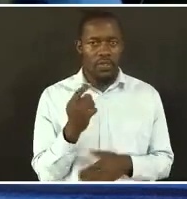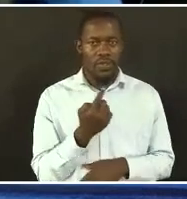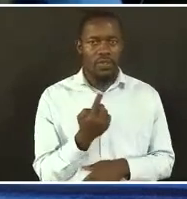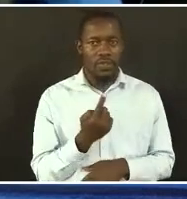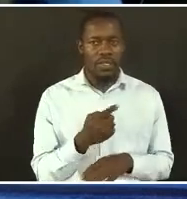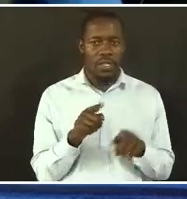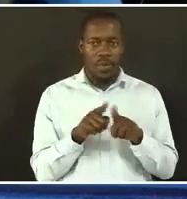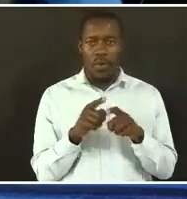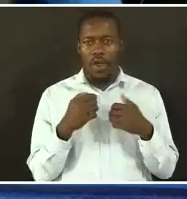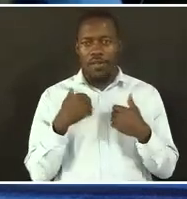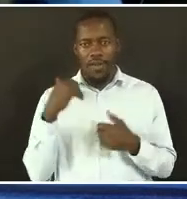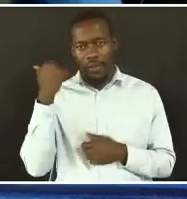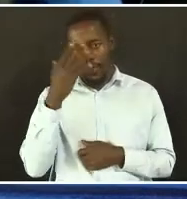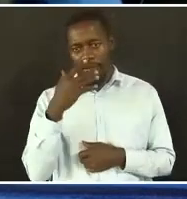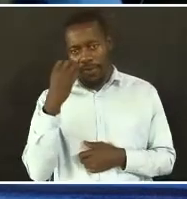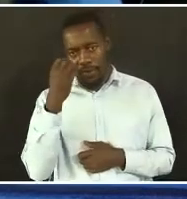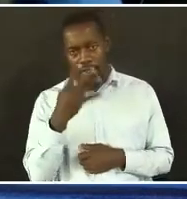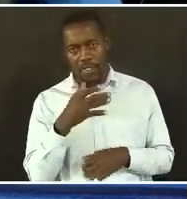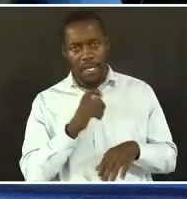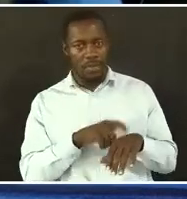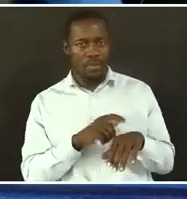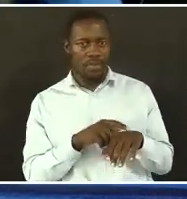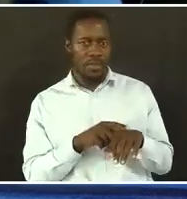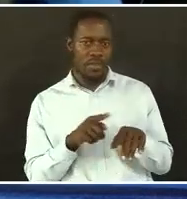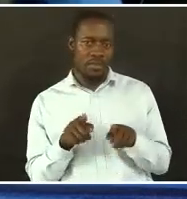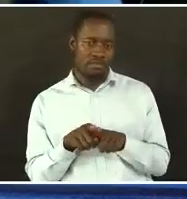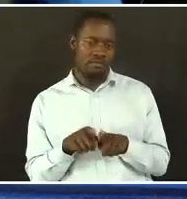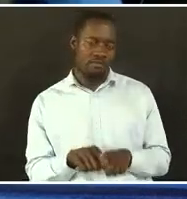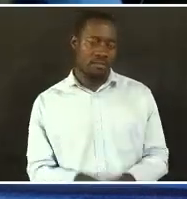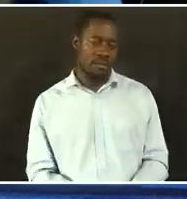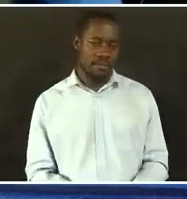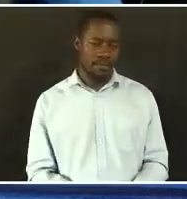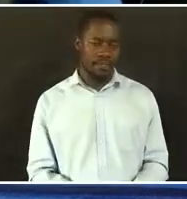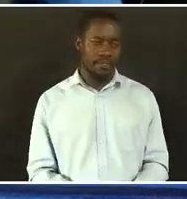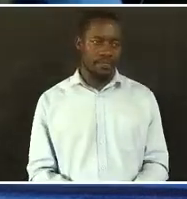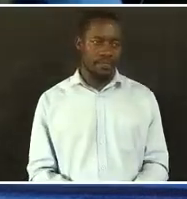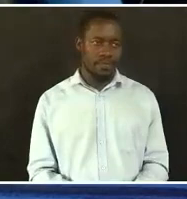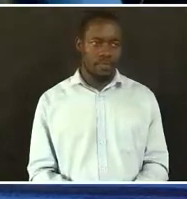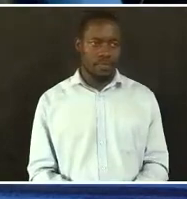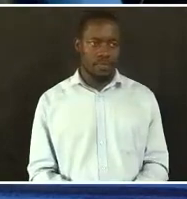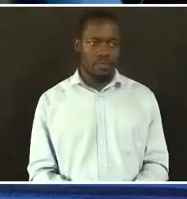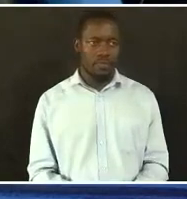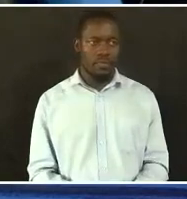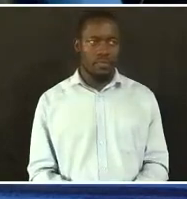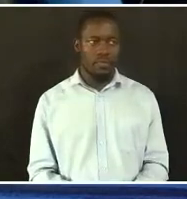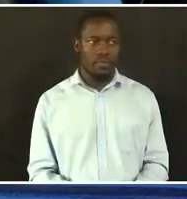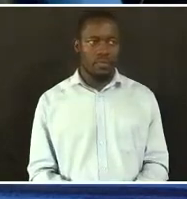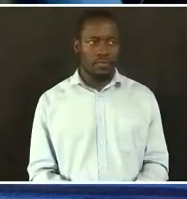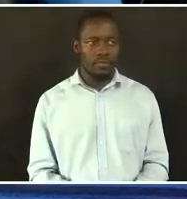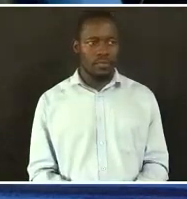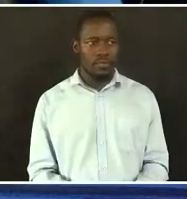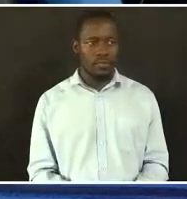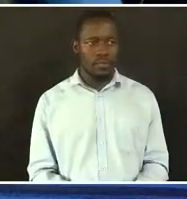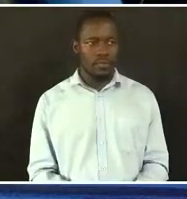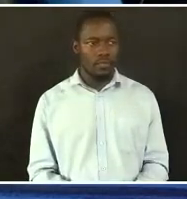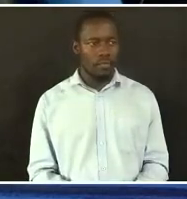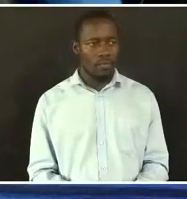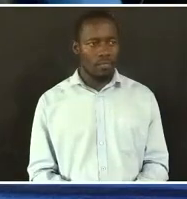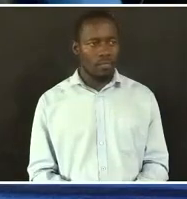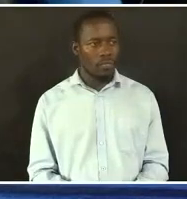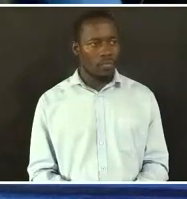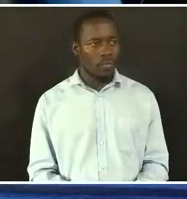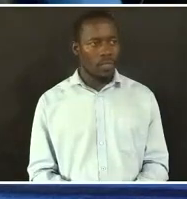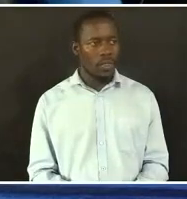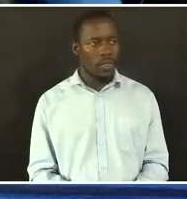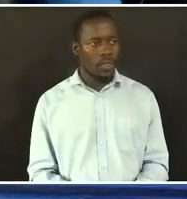that beautiful part of it. And that is where the ministry comes in. That is where I can rope in my pastor. That,